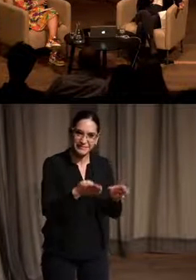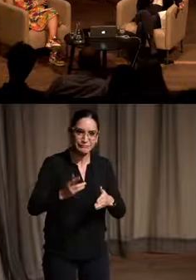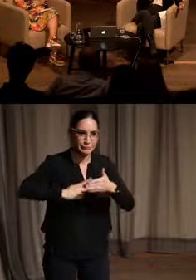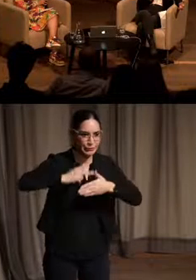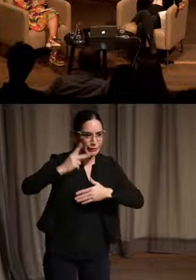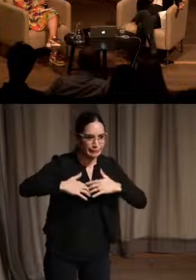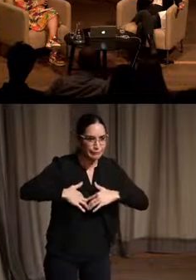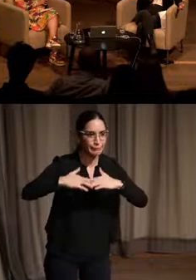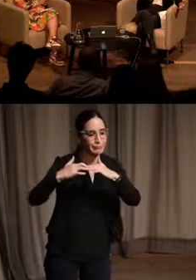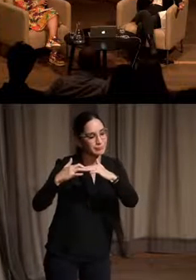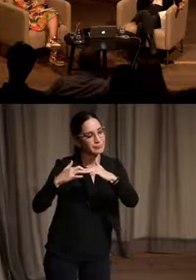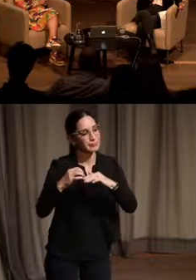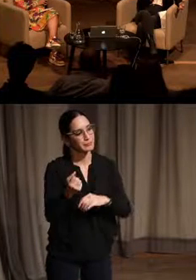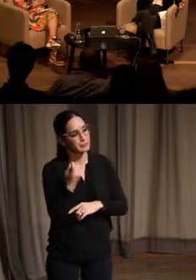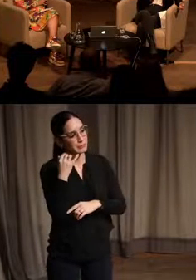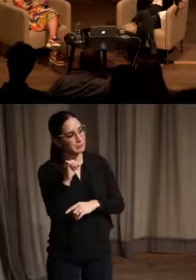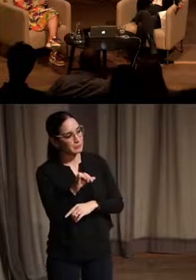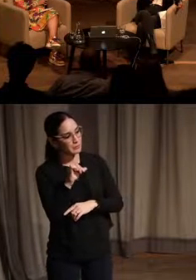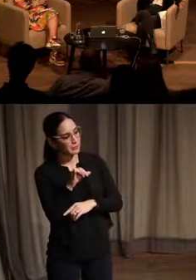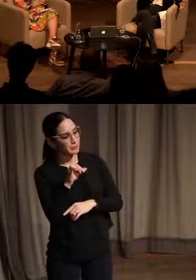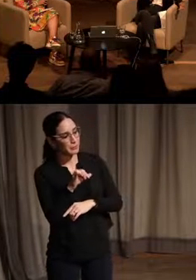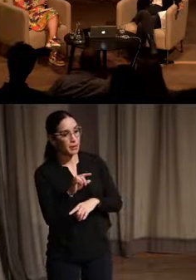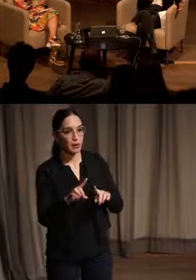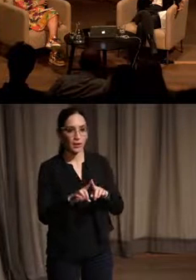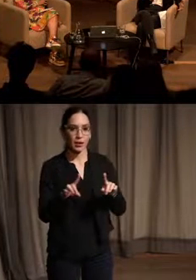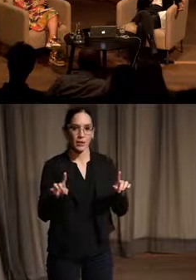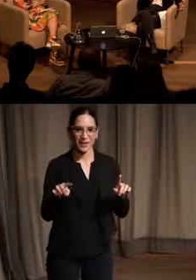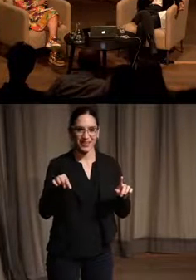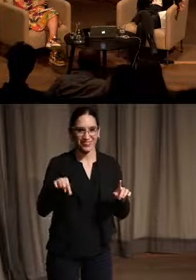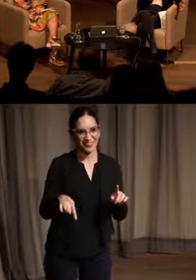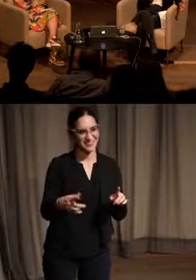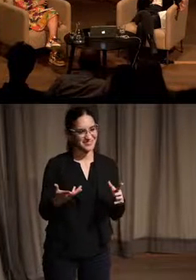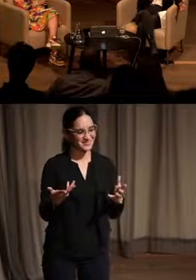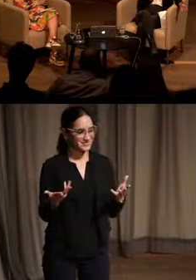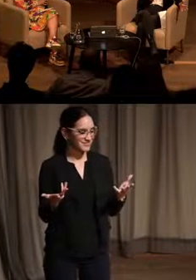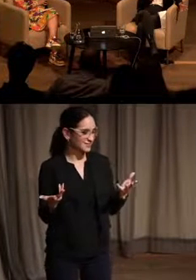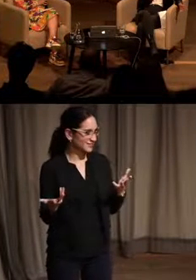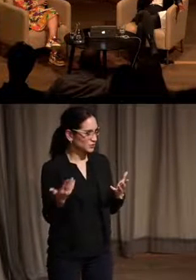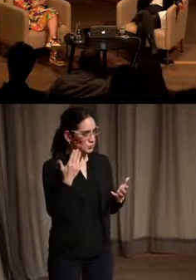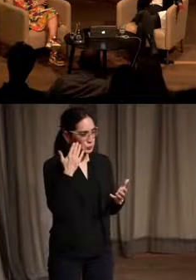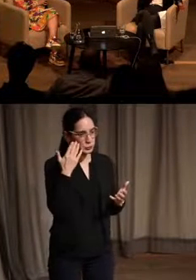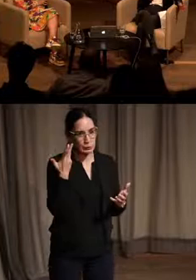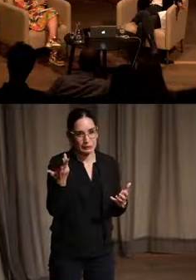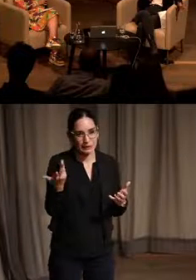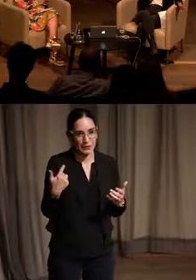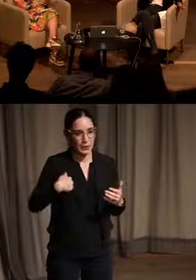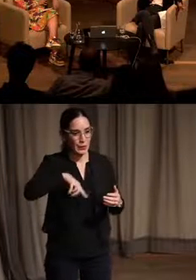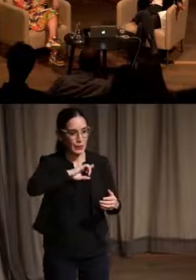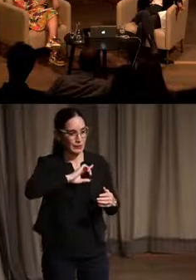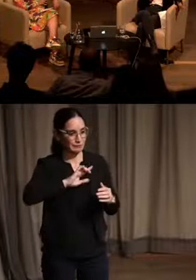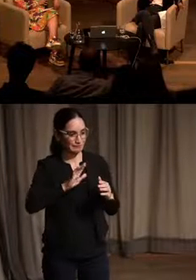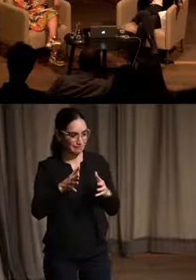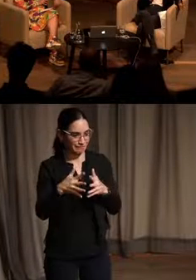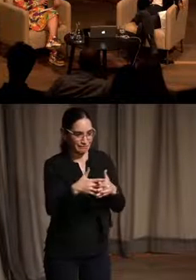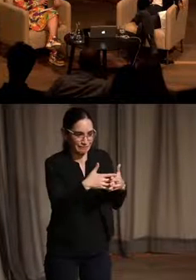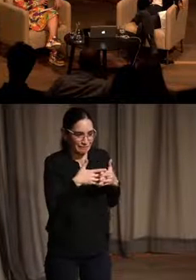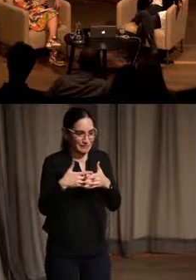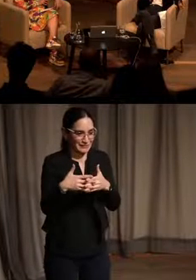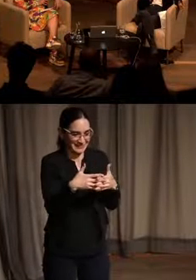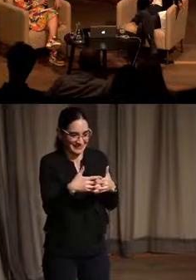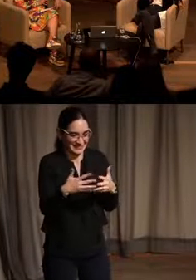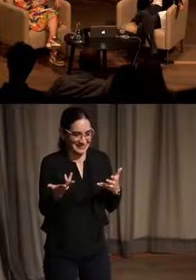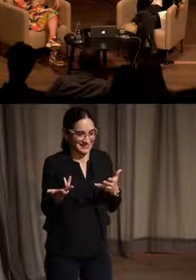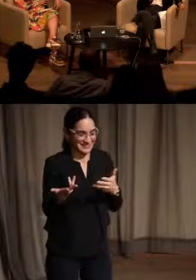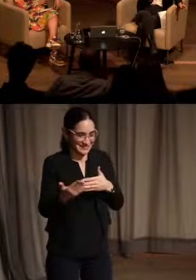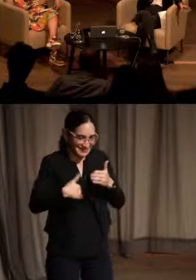thinking at this time, our country sort of erupted into this anti-immigrant rhetoric and became very nationalist